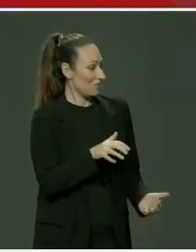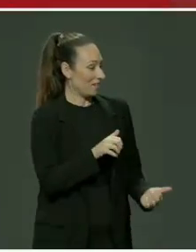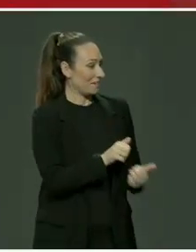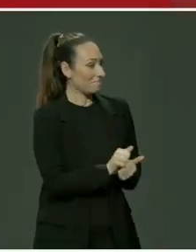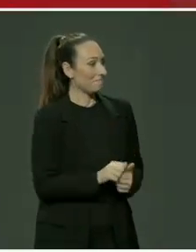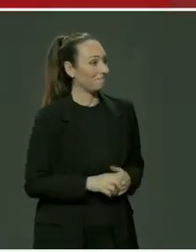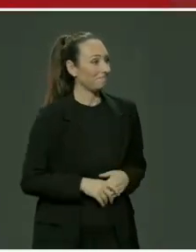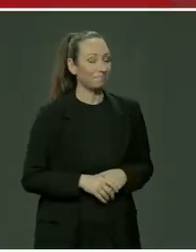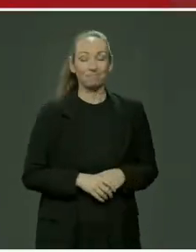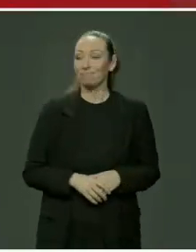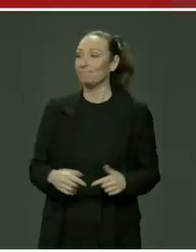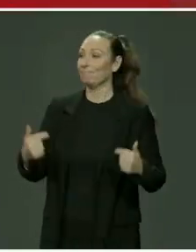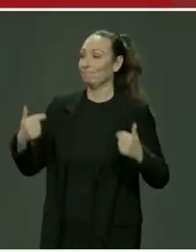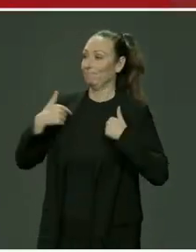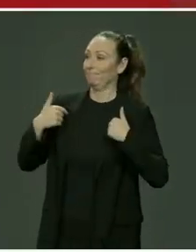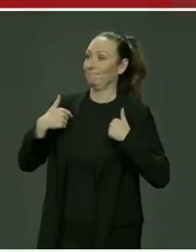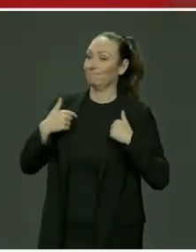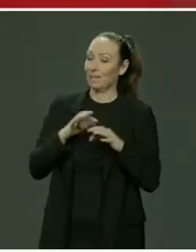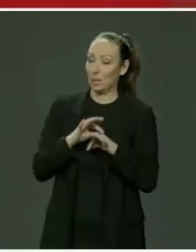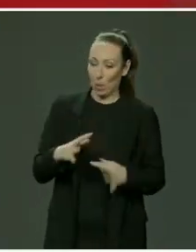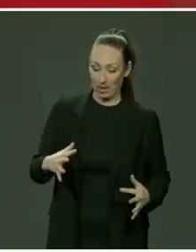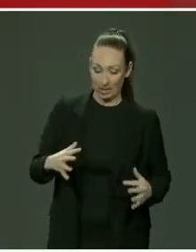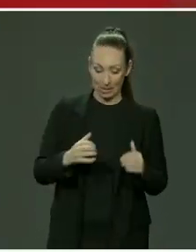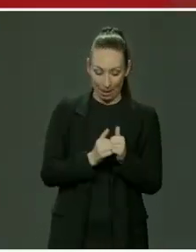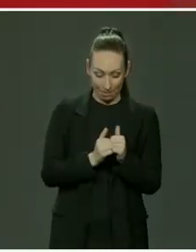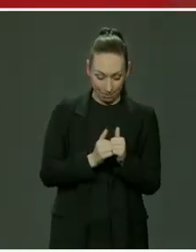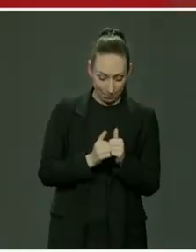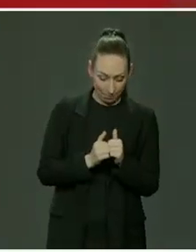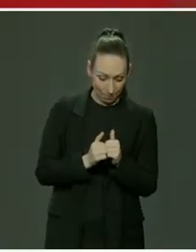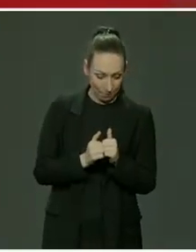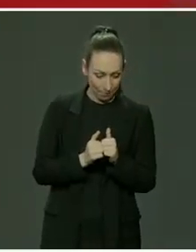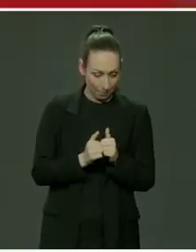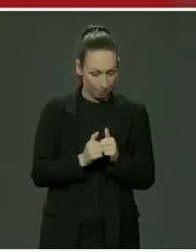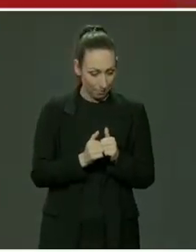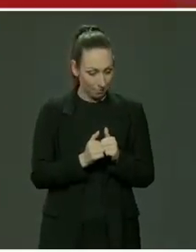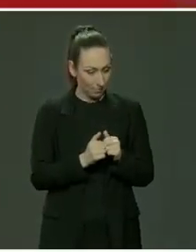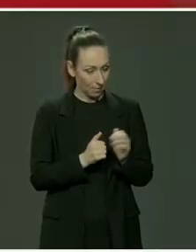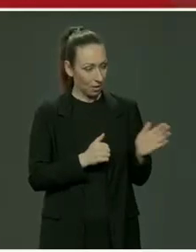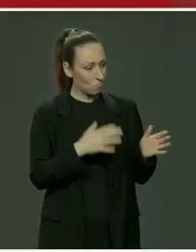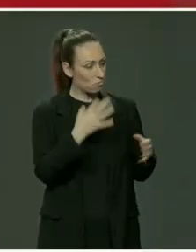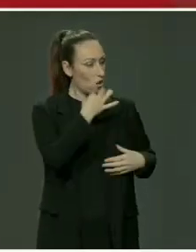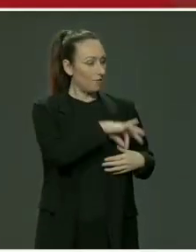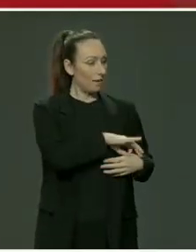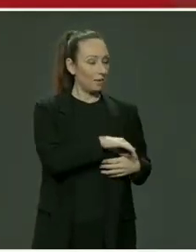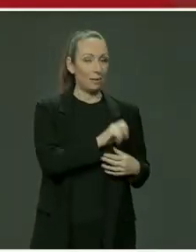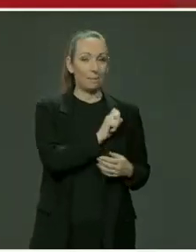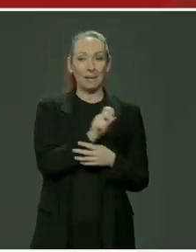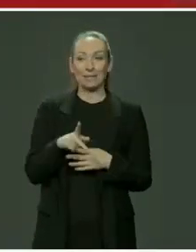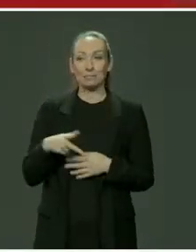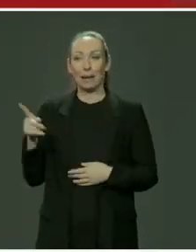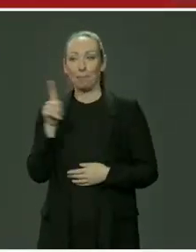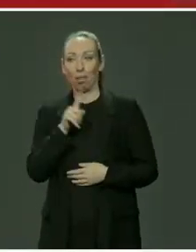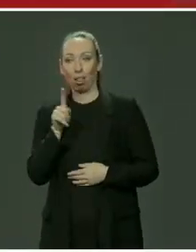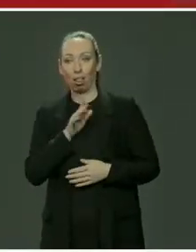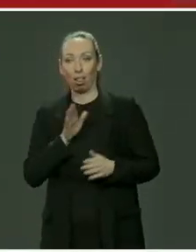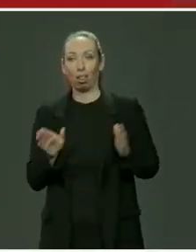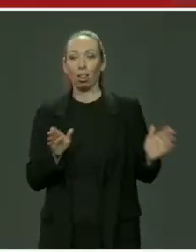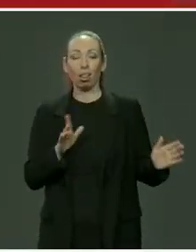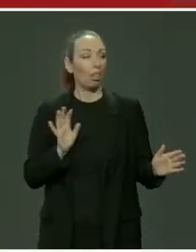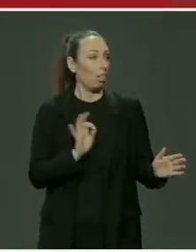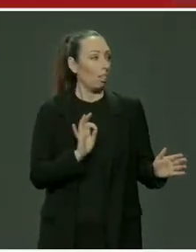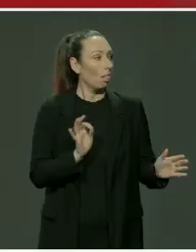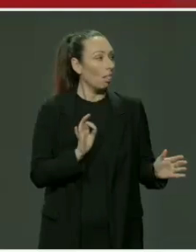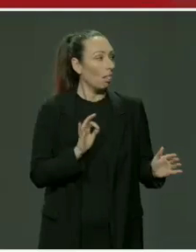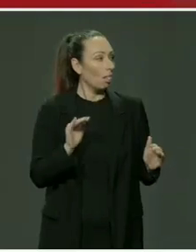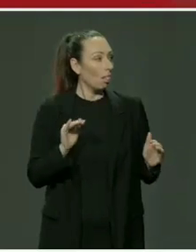So for me, no, I don't accept the proposition of people over profit over people. We work very hard on all